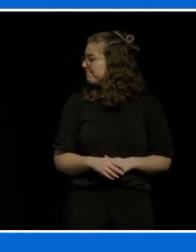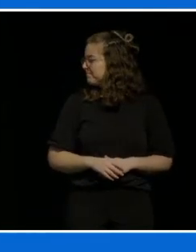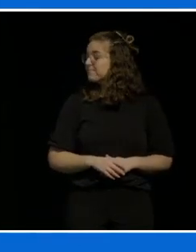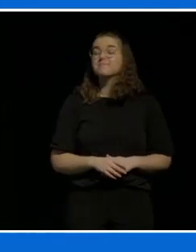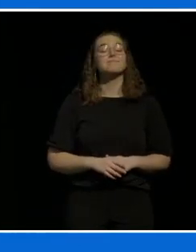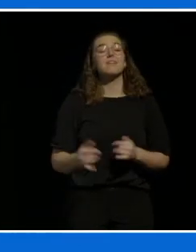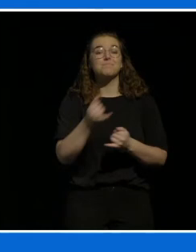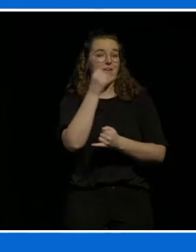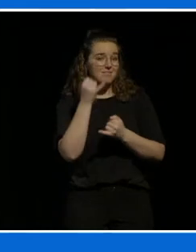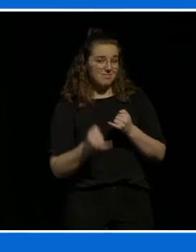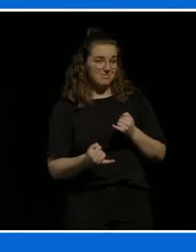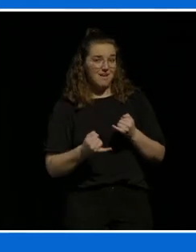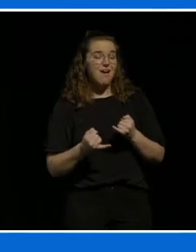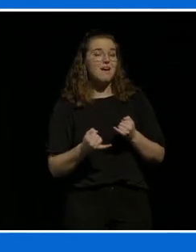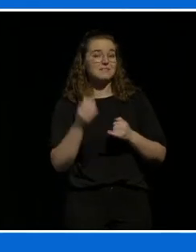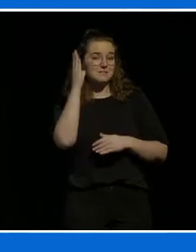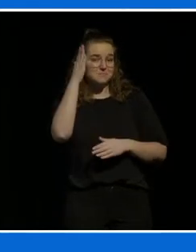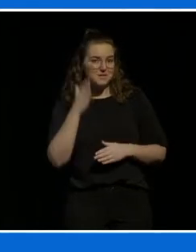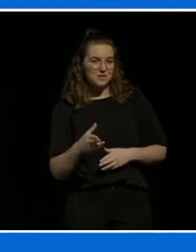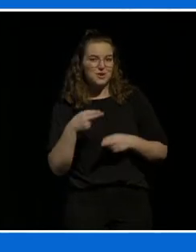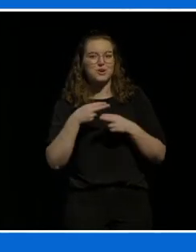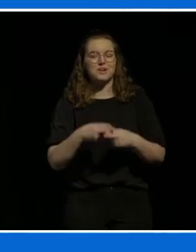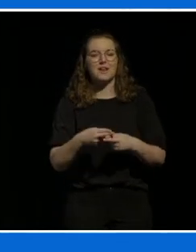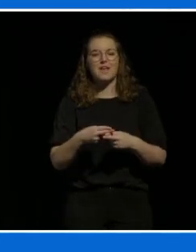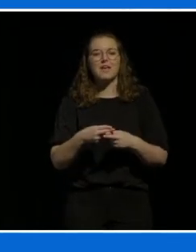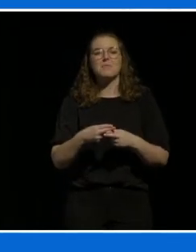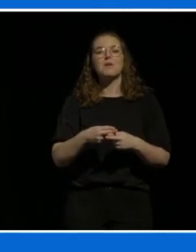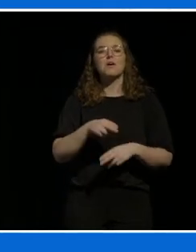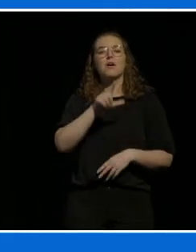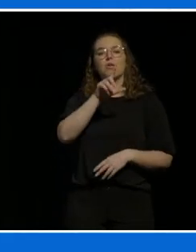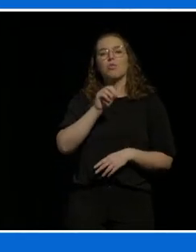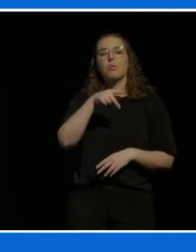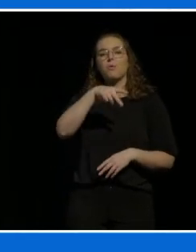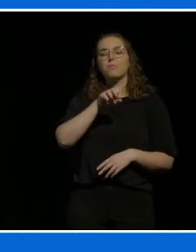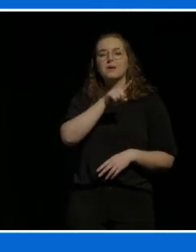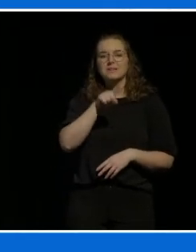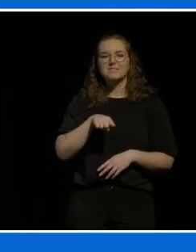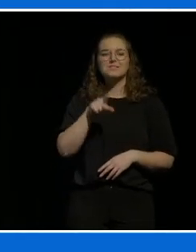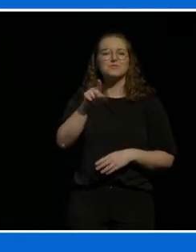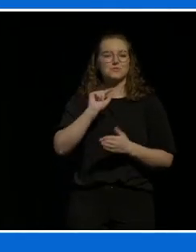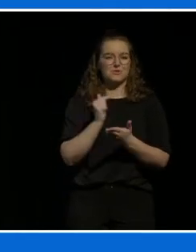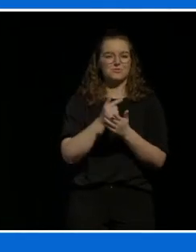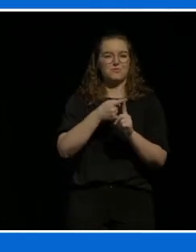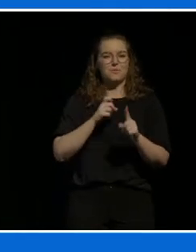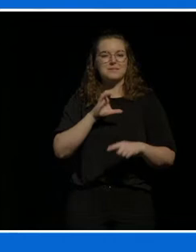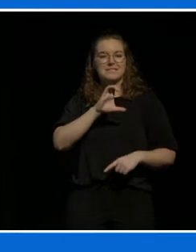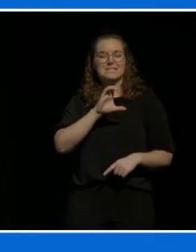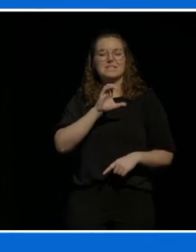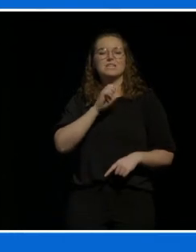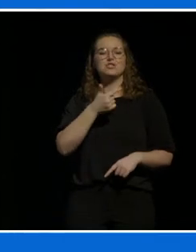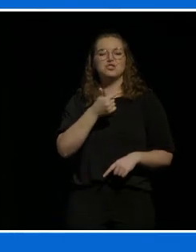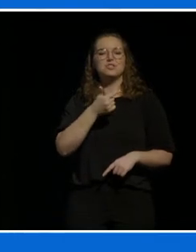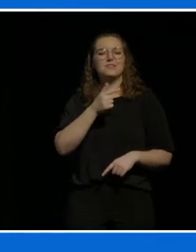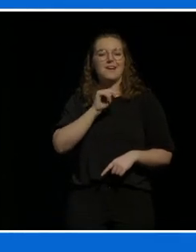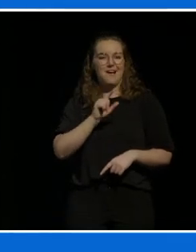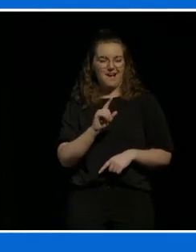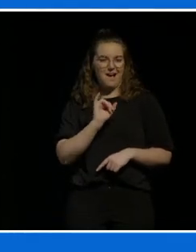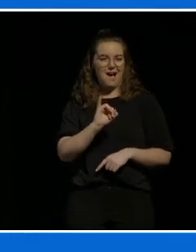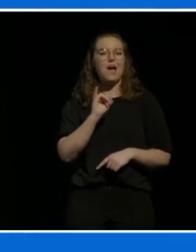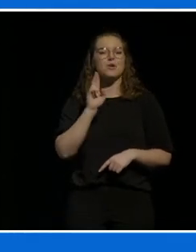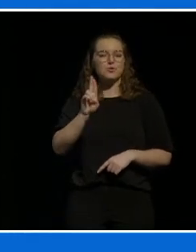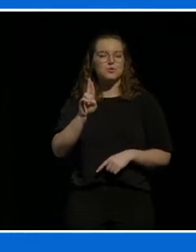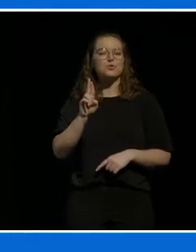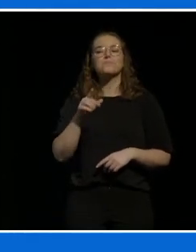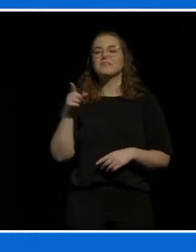And our final speaker for this event is Abe Lopez, who is a CGIU alum from 2012, and he is a managing partner of Light